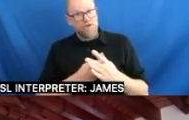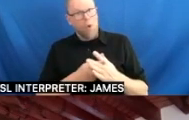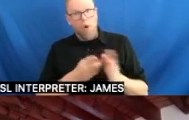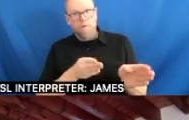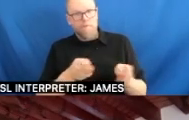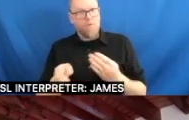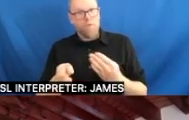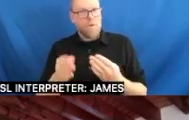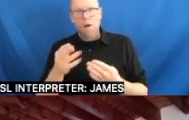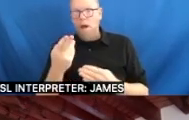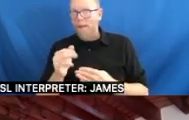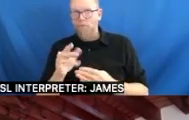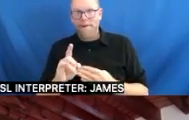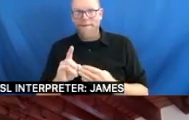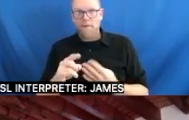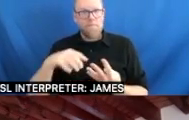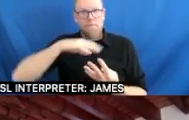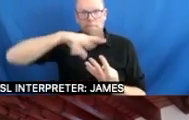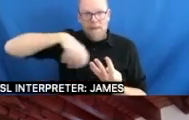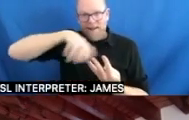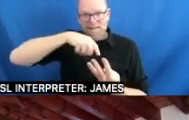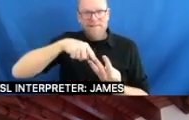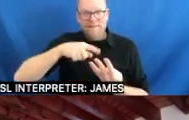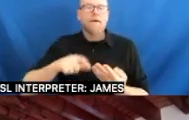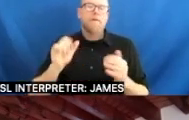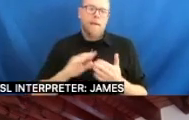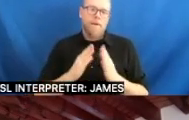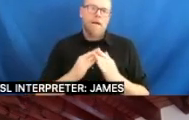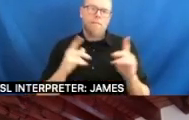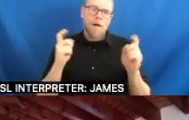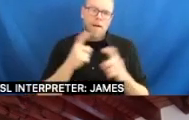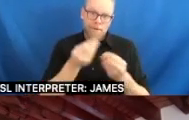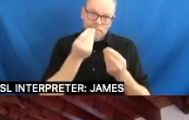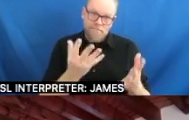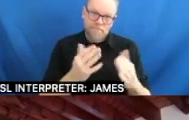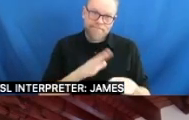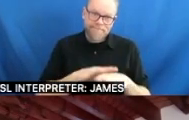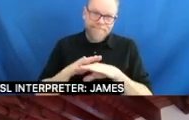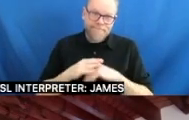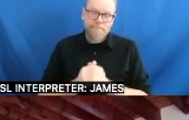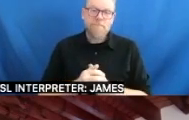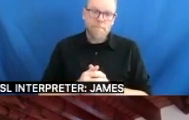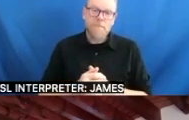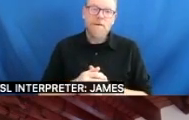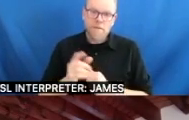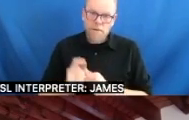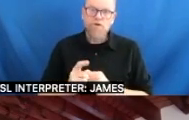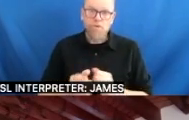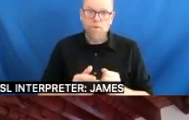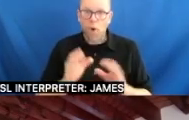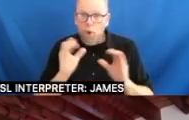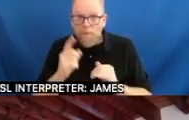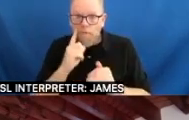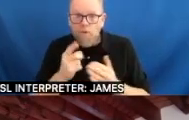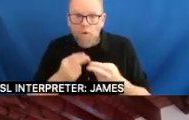or hybrid cooperatives, it can get very complicated. And so you should definitely seek resources on how